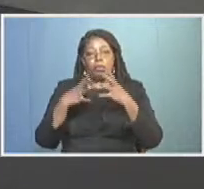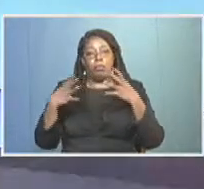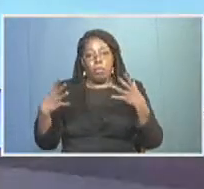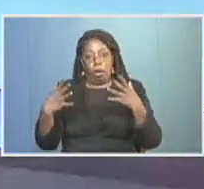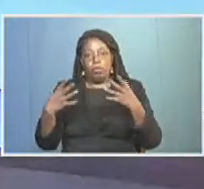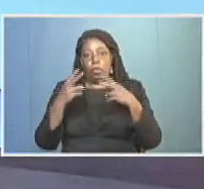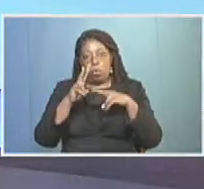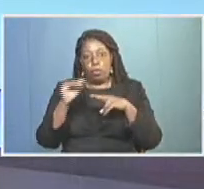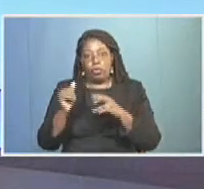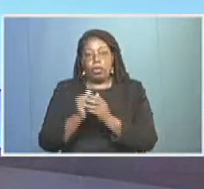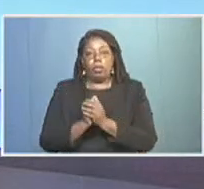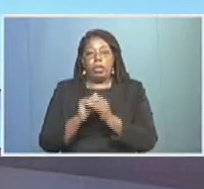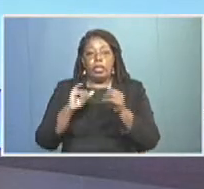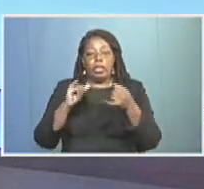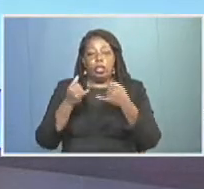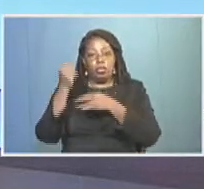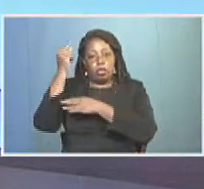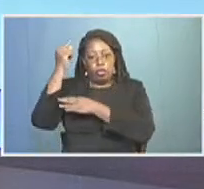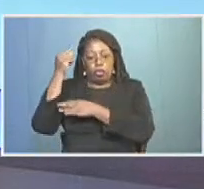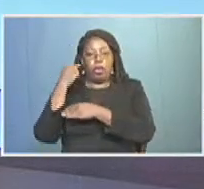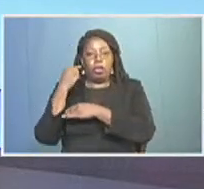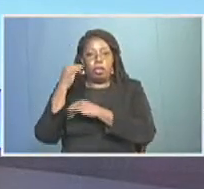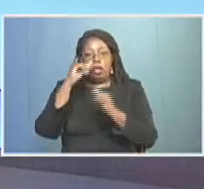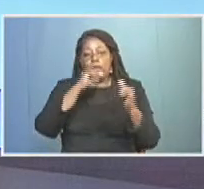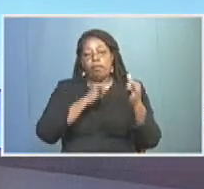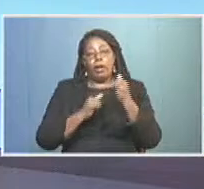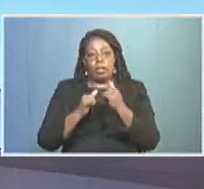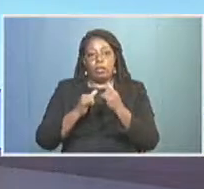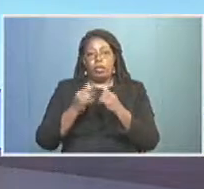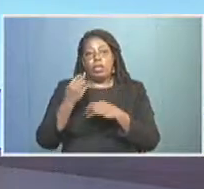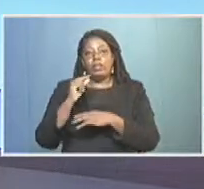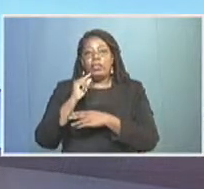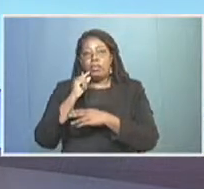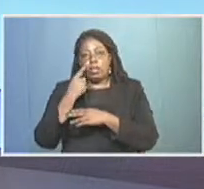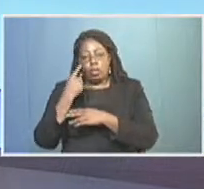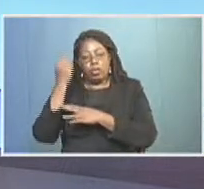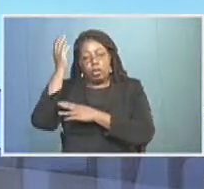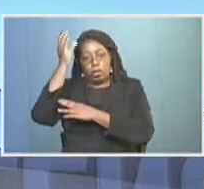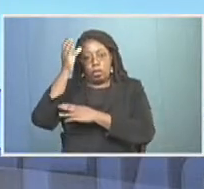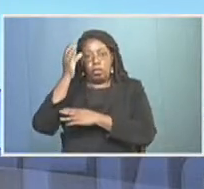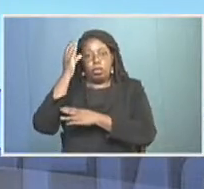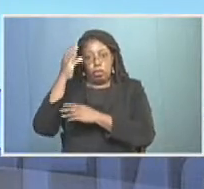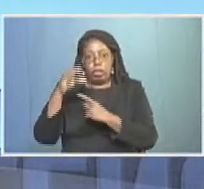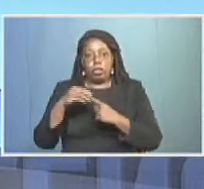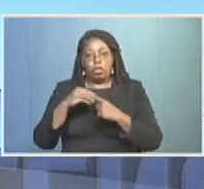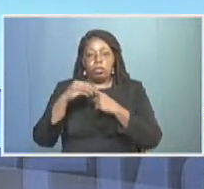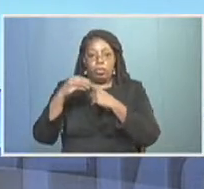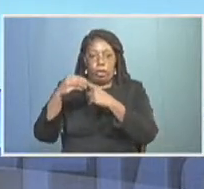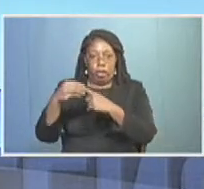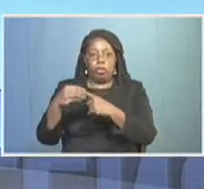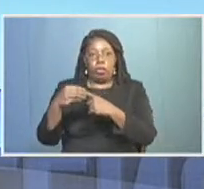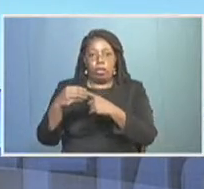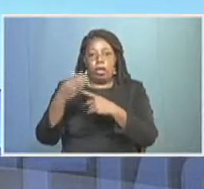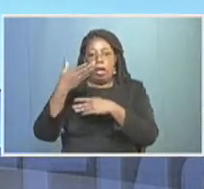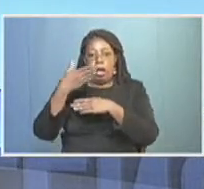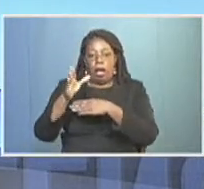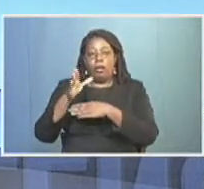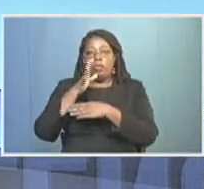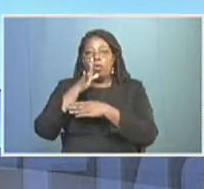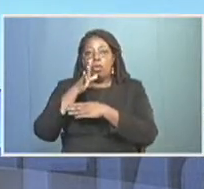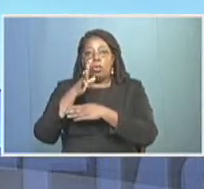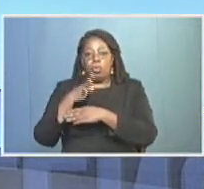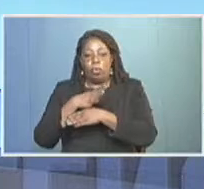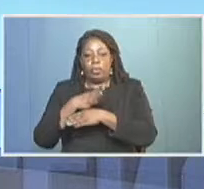us. The issue of gender-based violence, still one of serious concern, particularly on the heels of a woman's